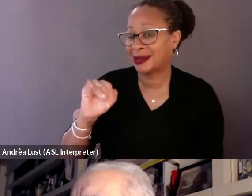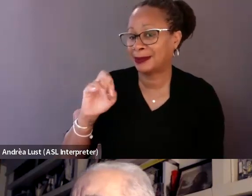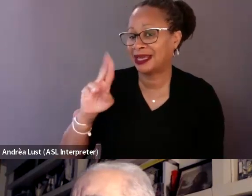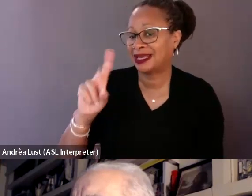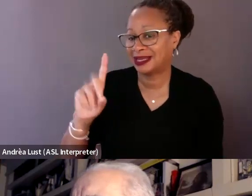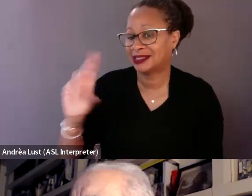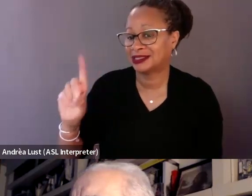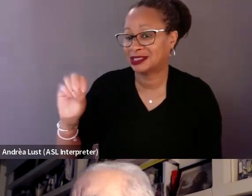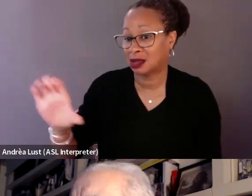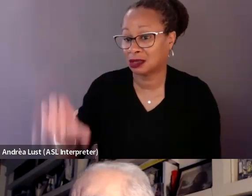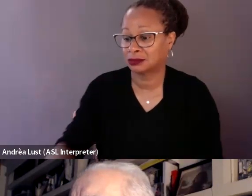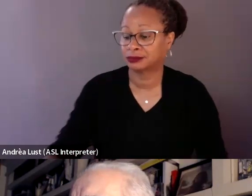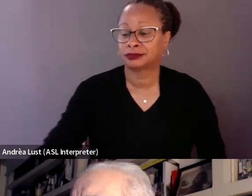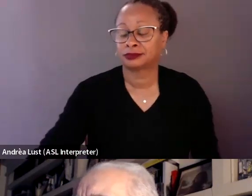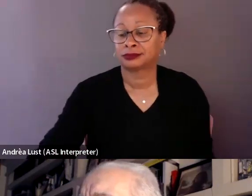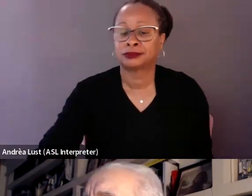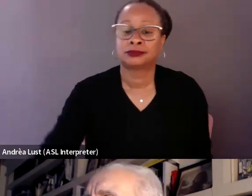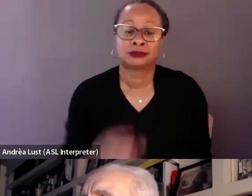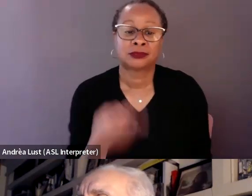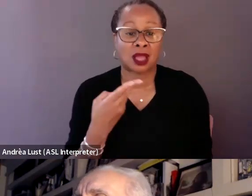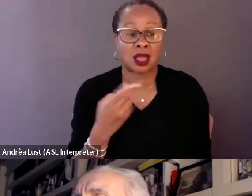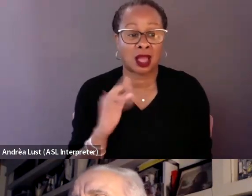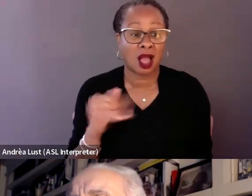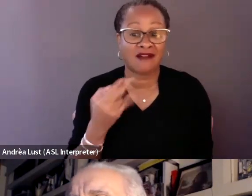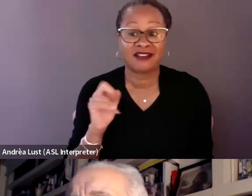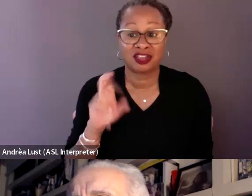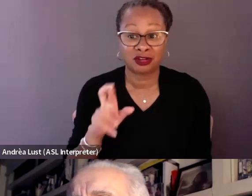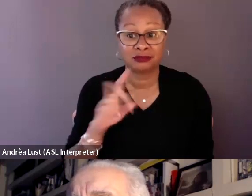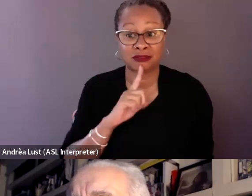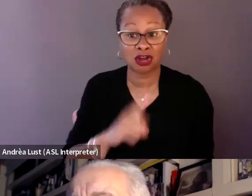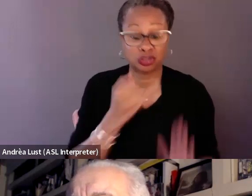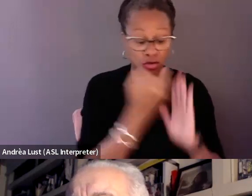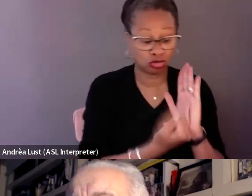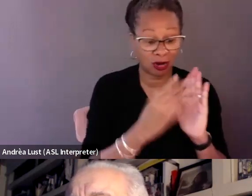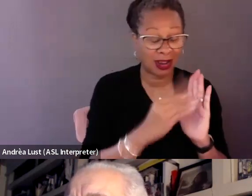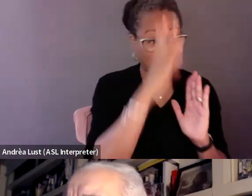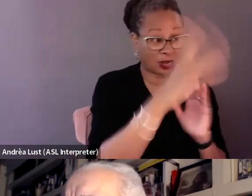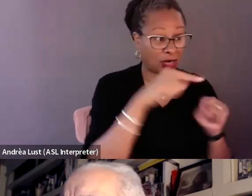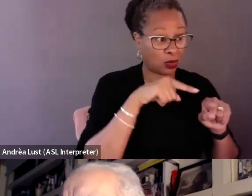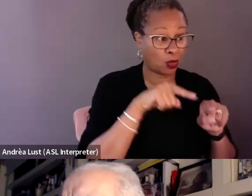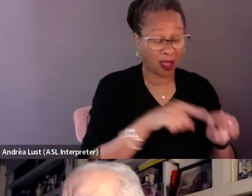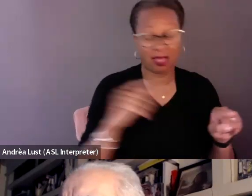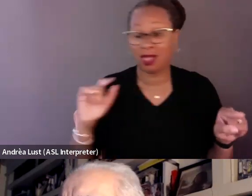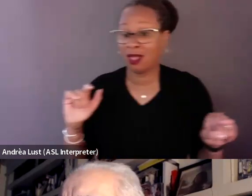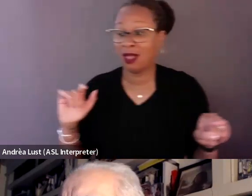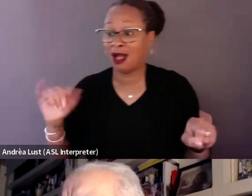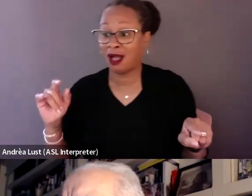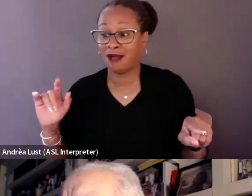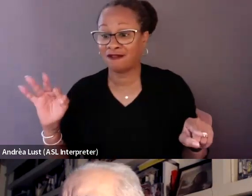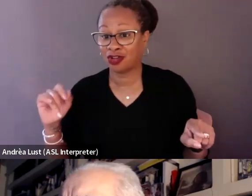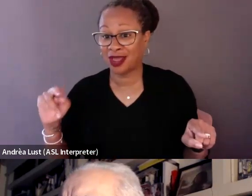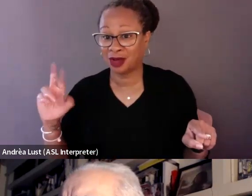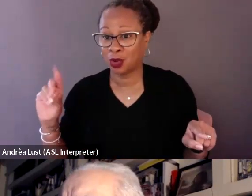Javier, are you drawing and creating while Fernando is out interviewing, or are you waiting until a